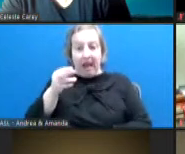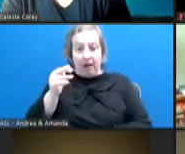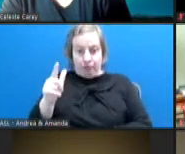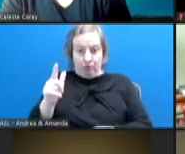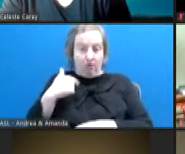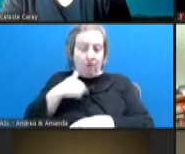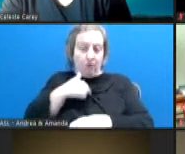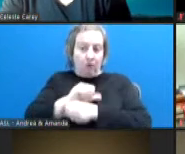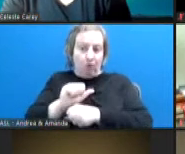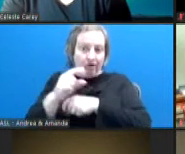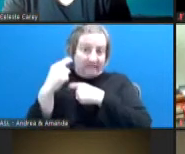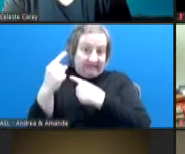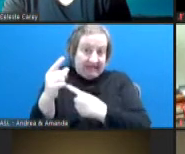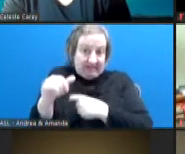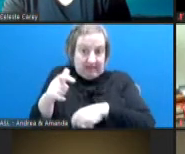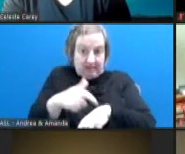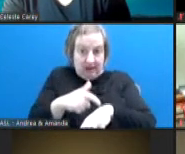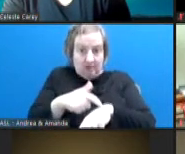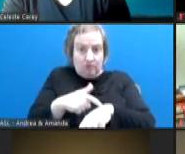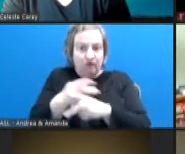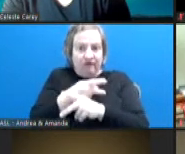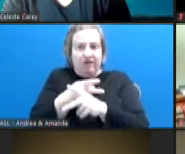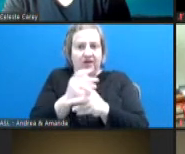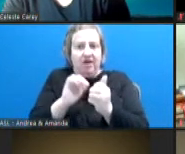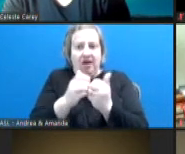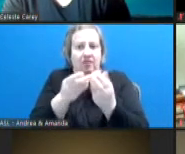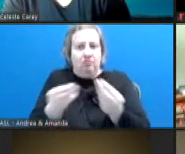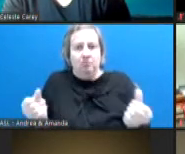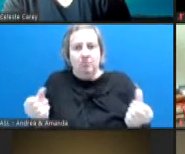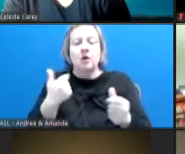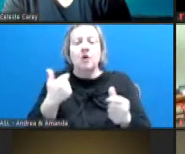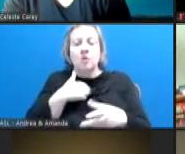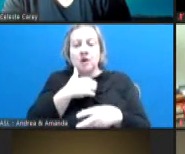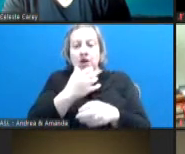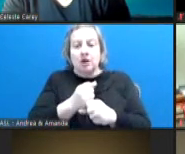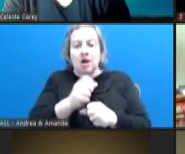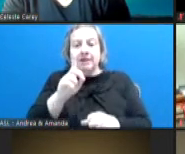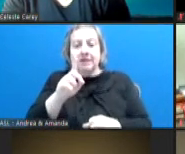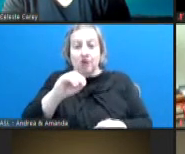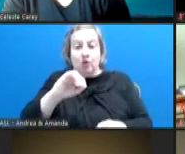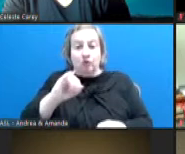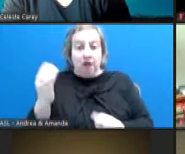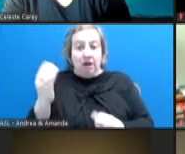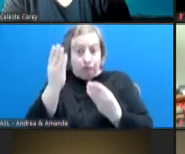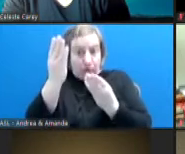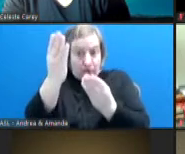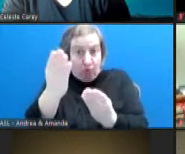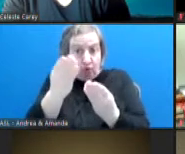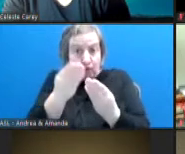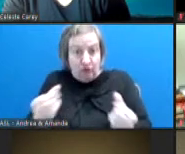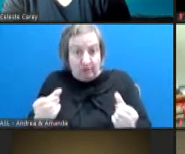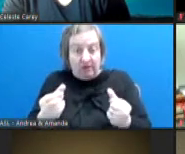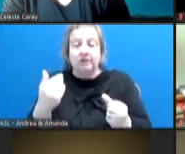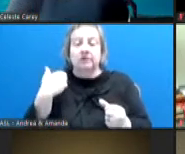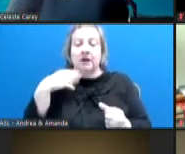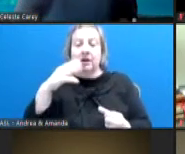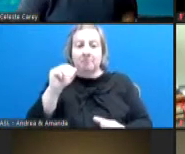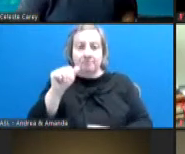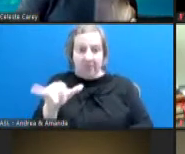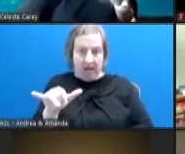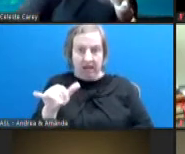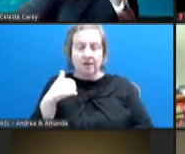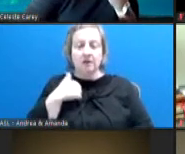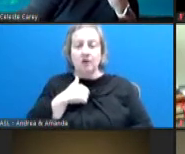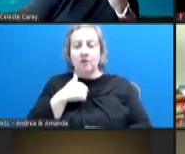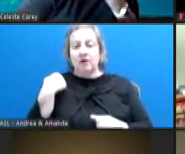as figuring out remedies, and we received the DOJ's proposed remedies in, I think, May. So we have